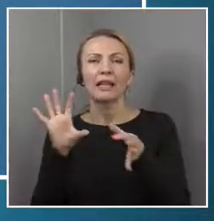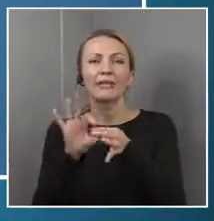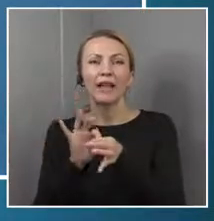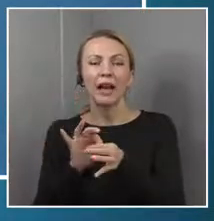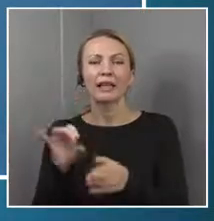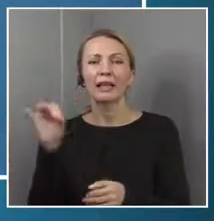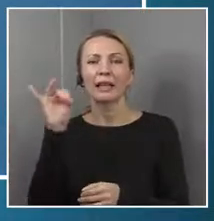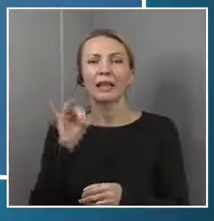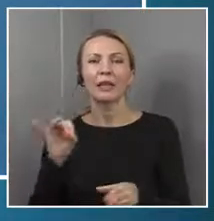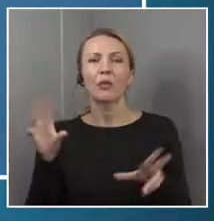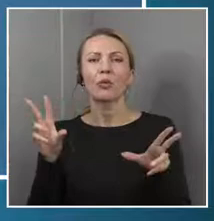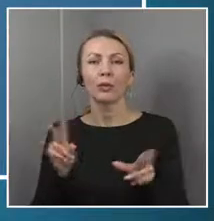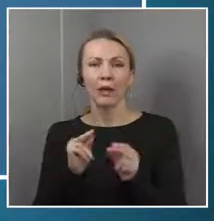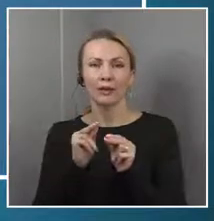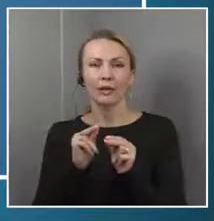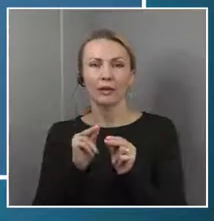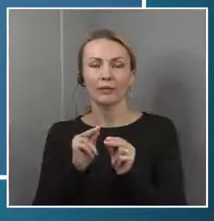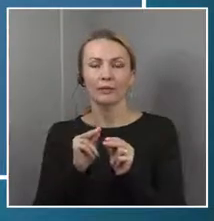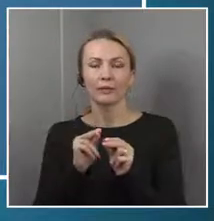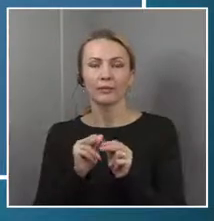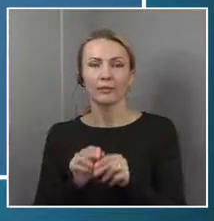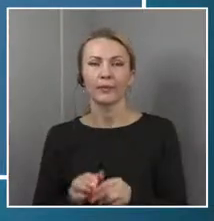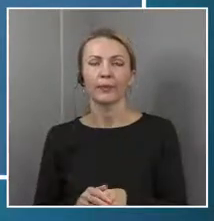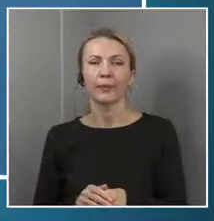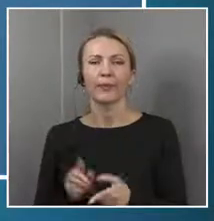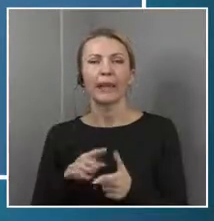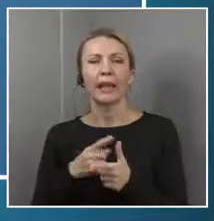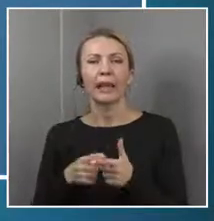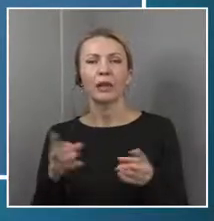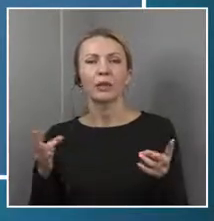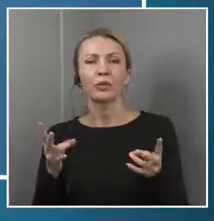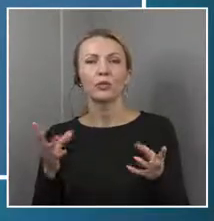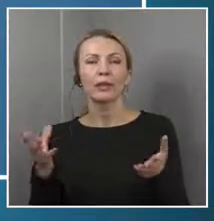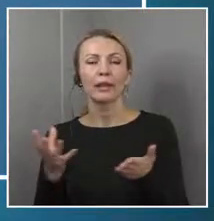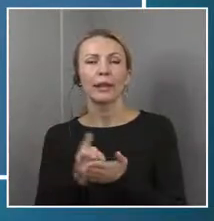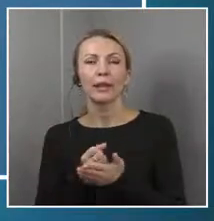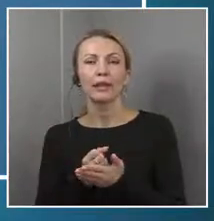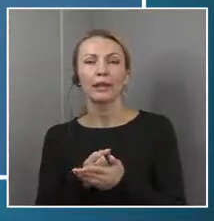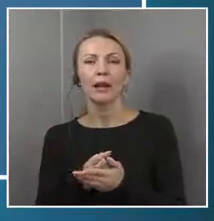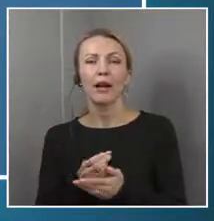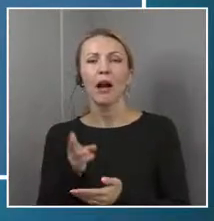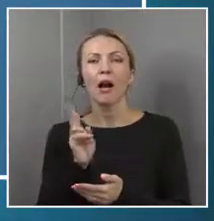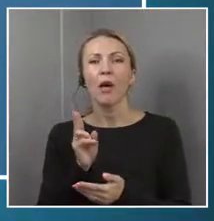curator or a collector who support you and bring you forward.